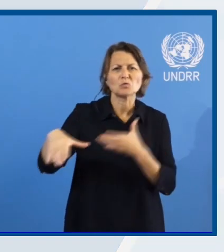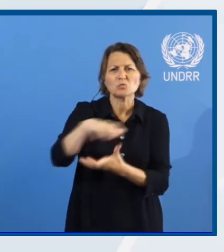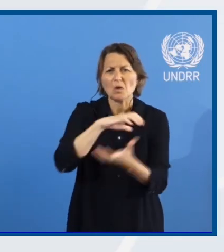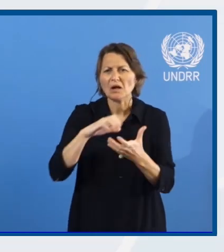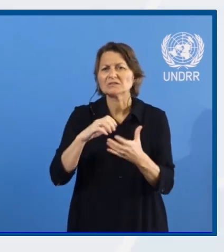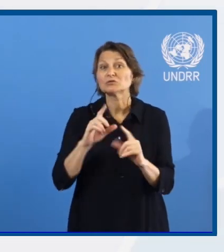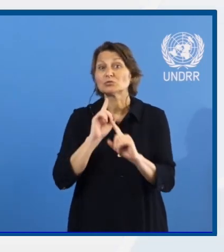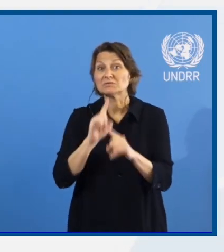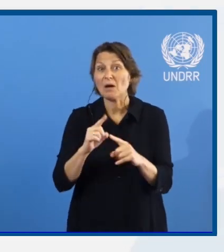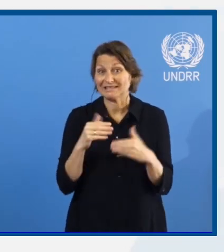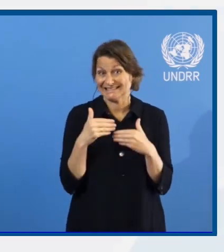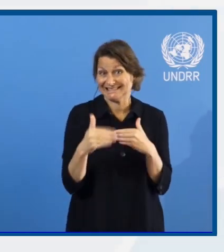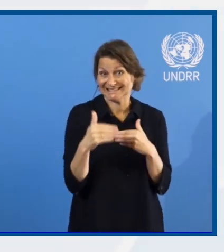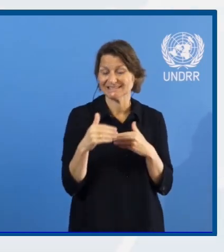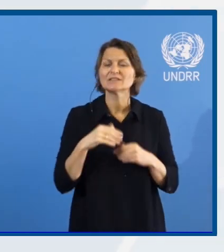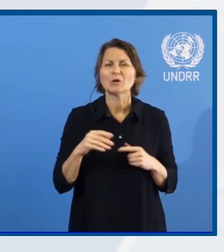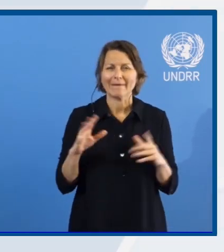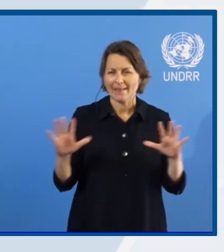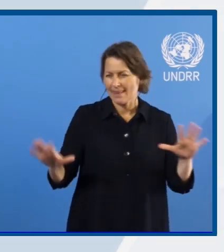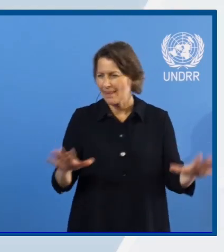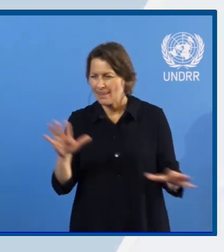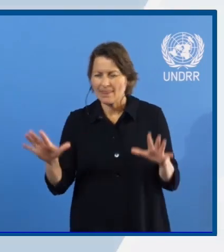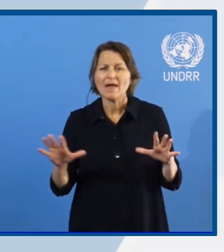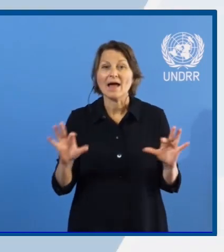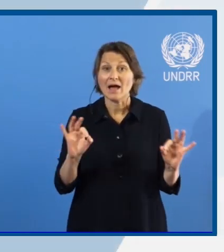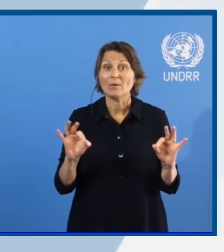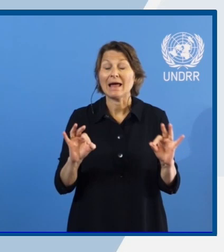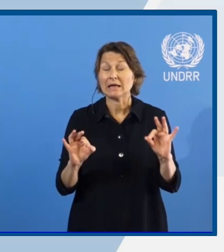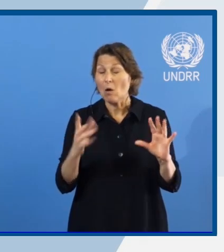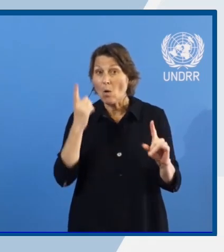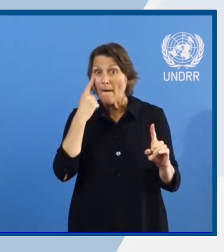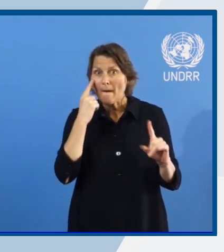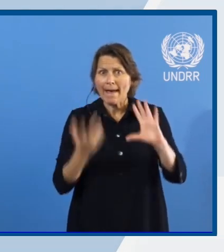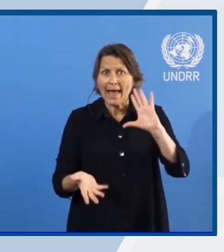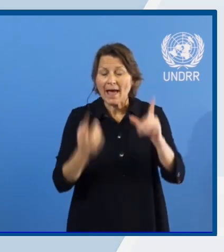can actually mitigate and reduce the impact of the hazards. Thank you.